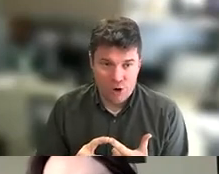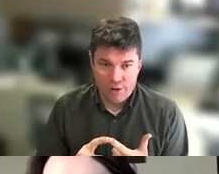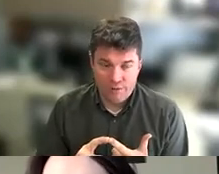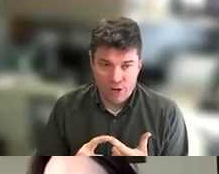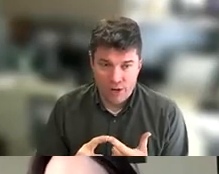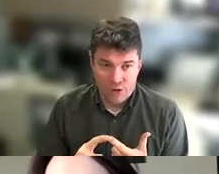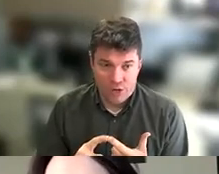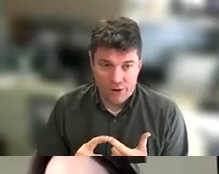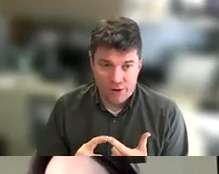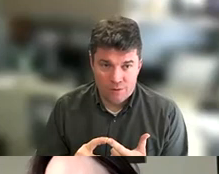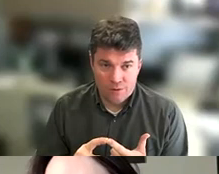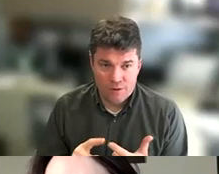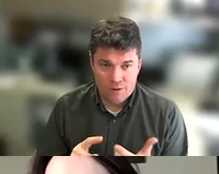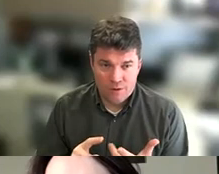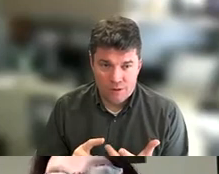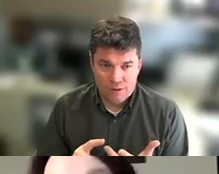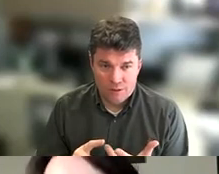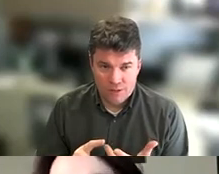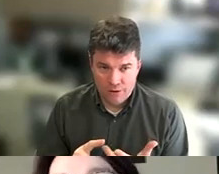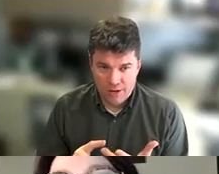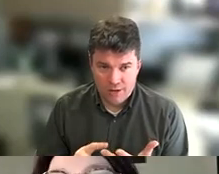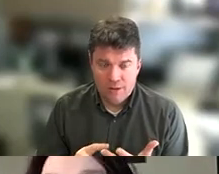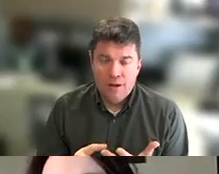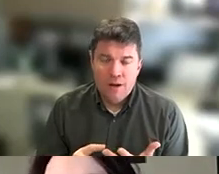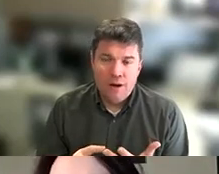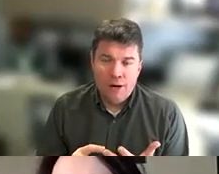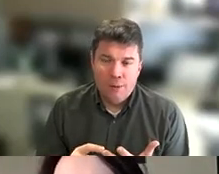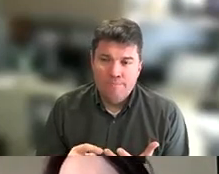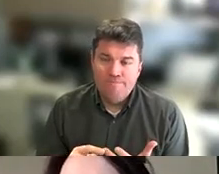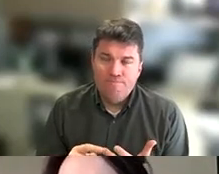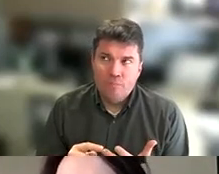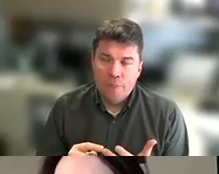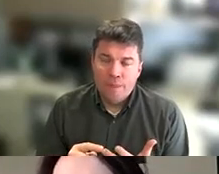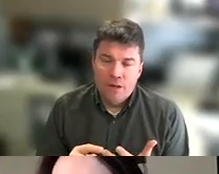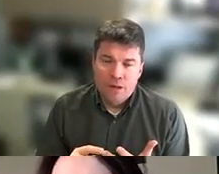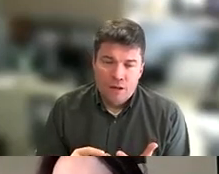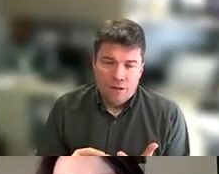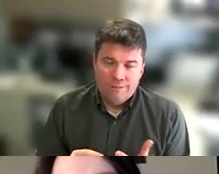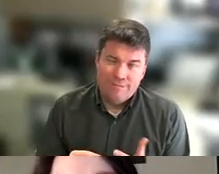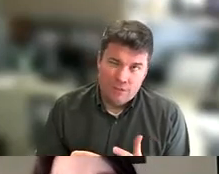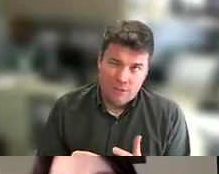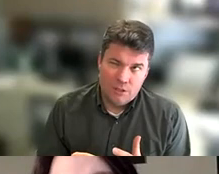not part of their language background. Correct. Is that correct?